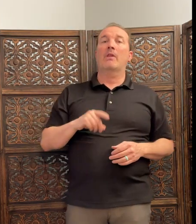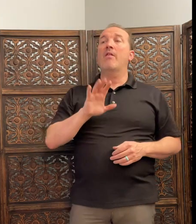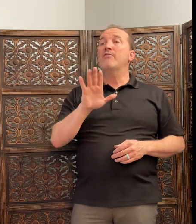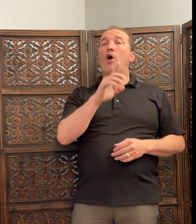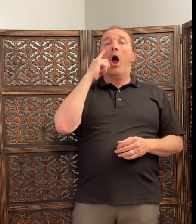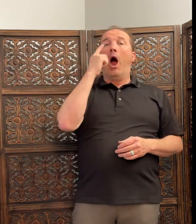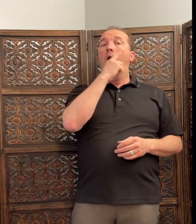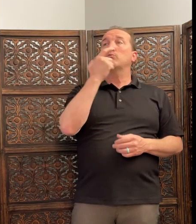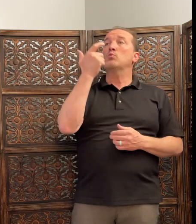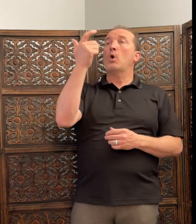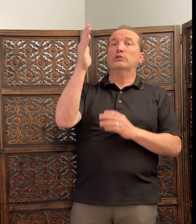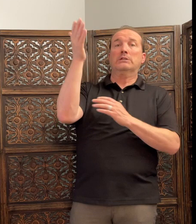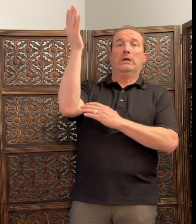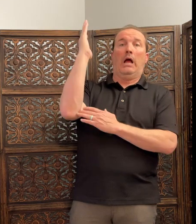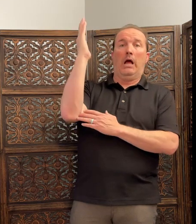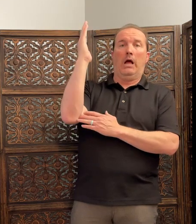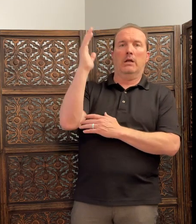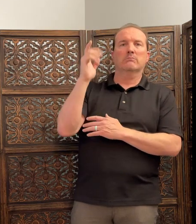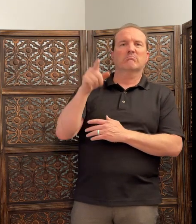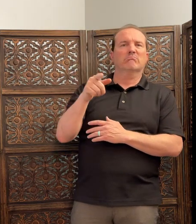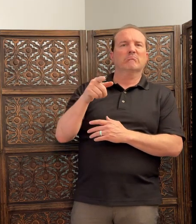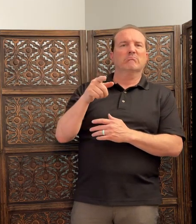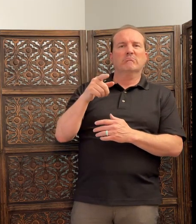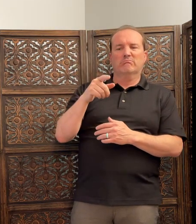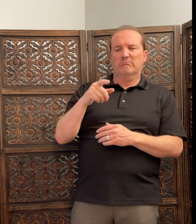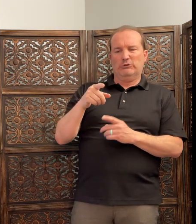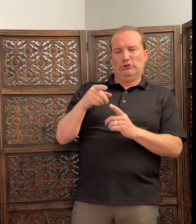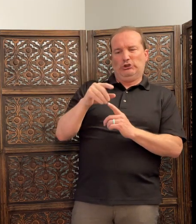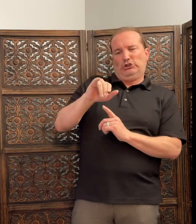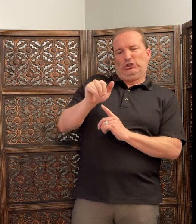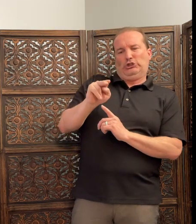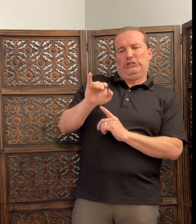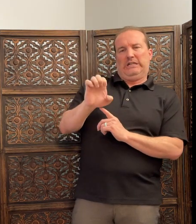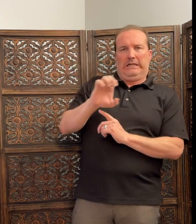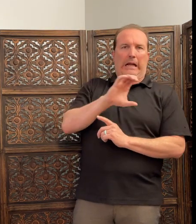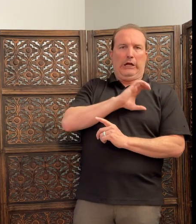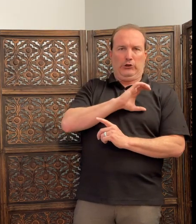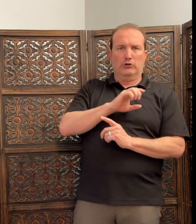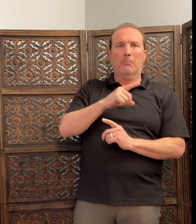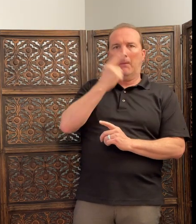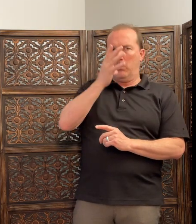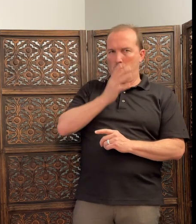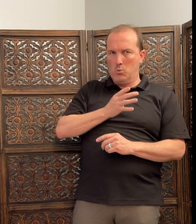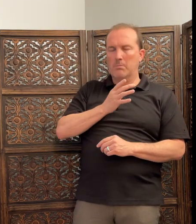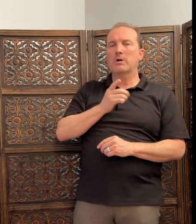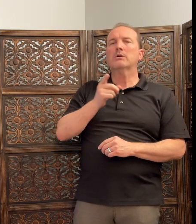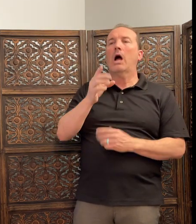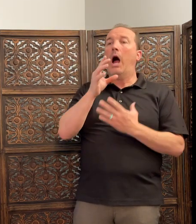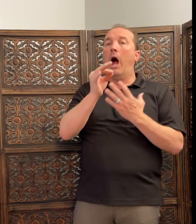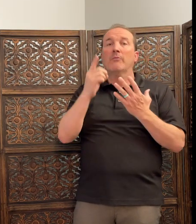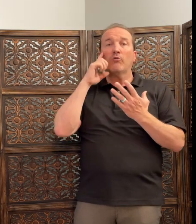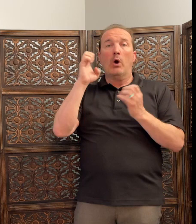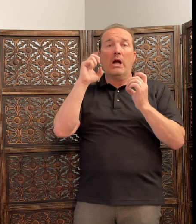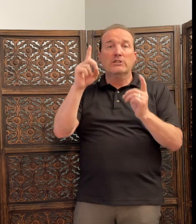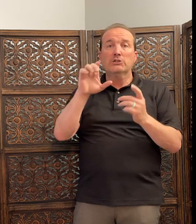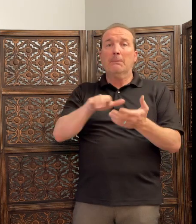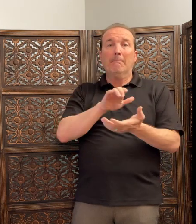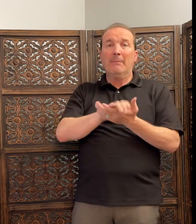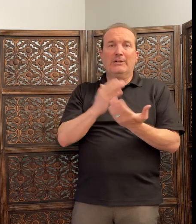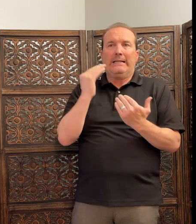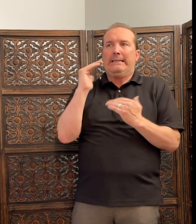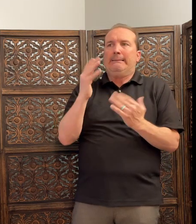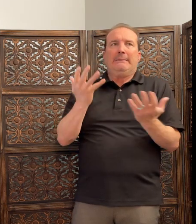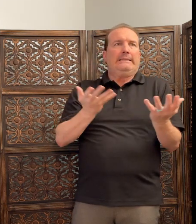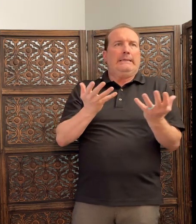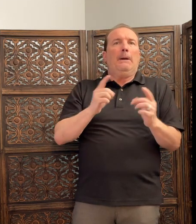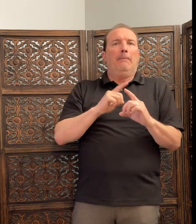childhood through middle adulthood. Janie is a Black woman in the early 20th century. Her options for education and